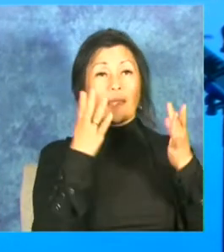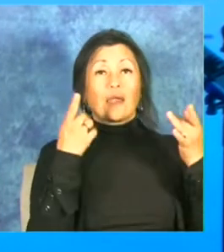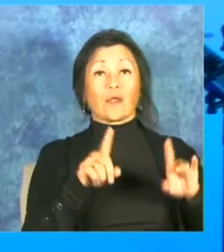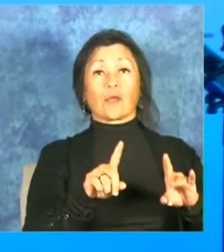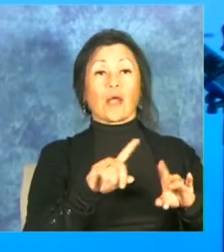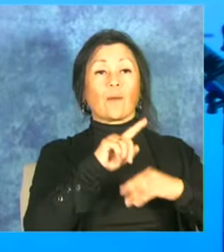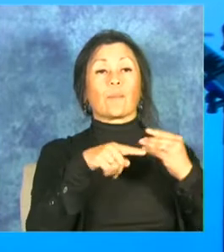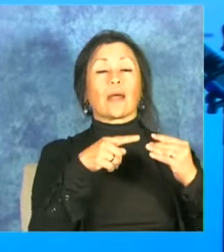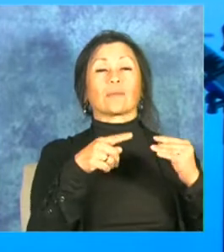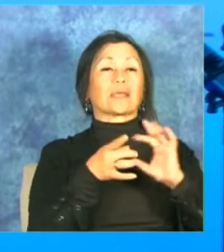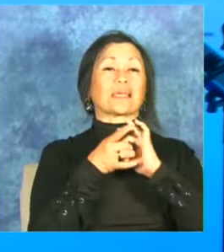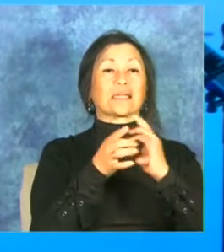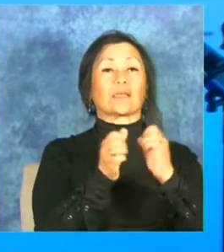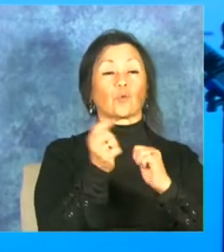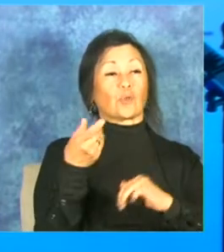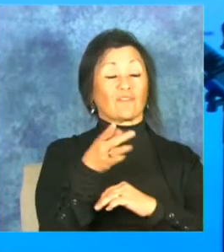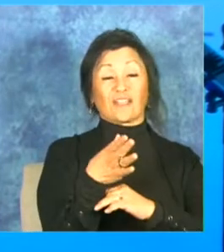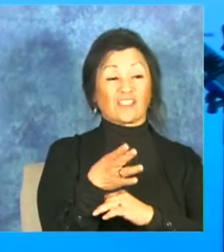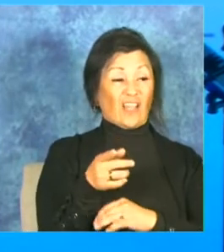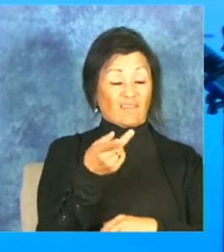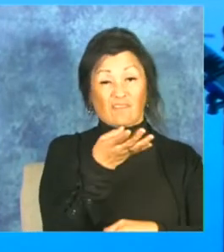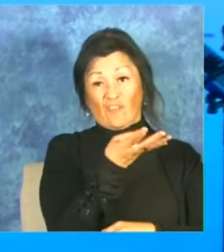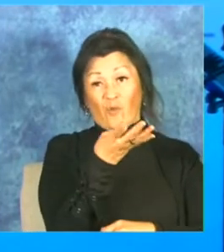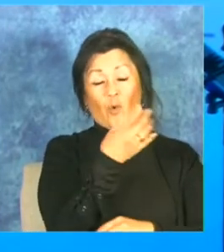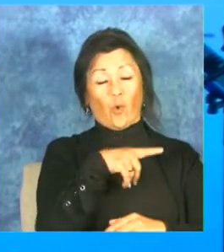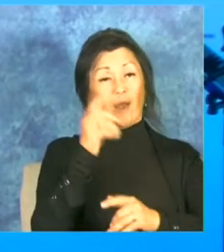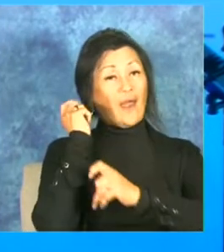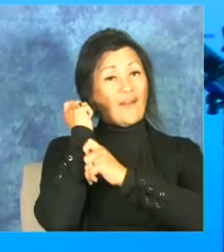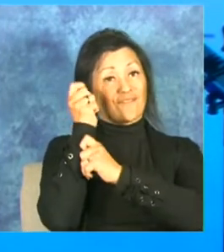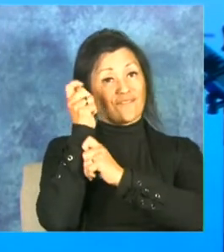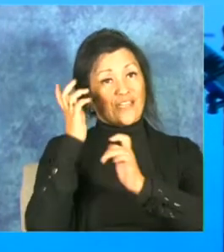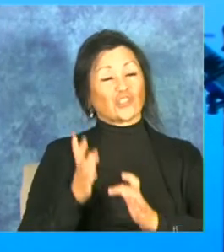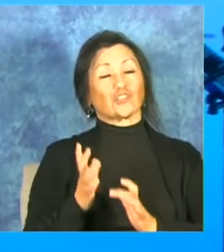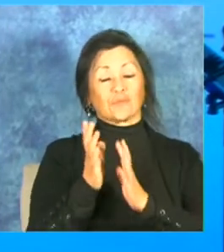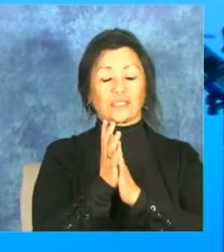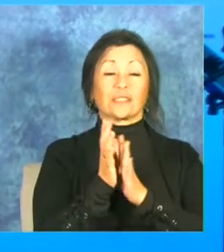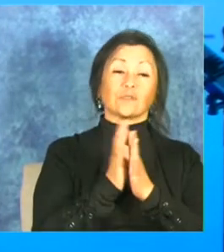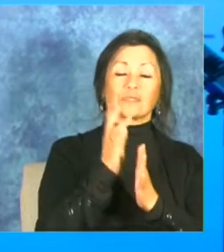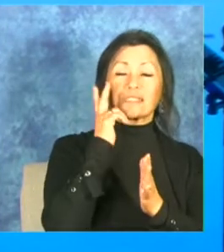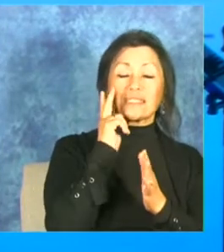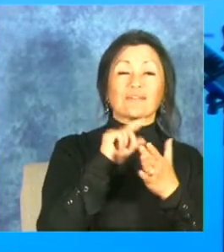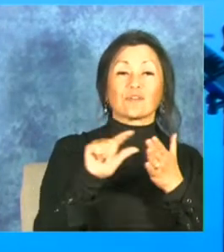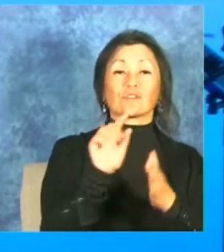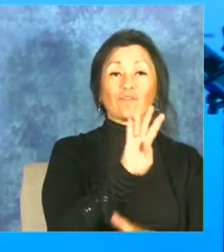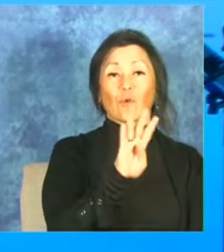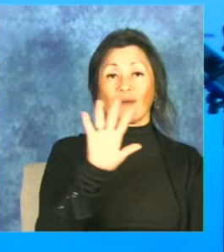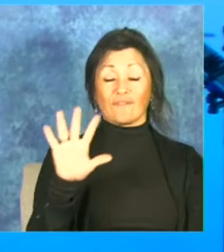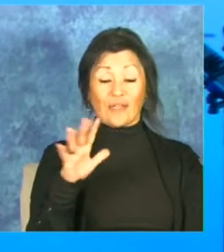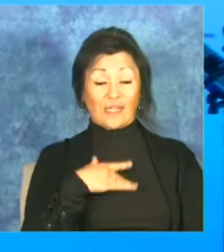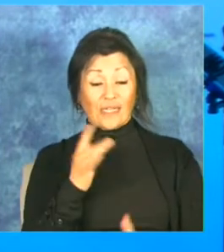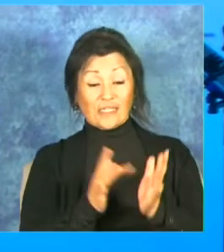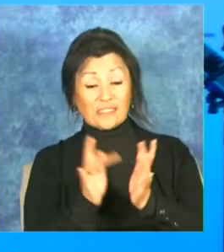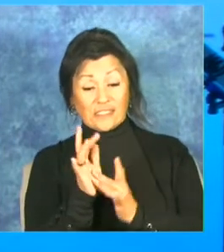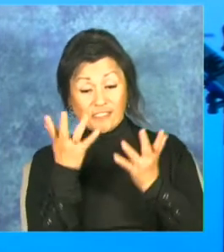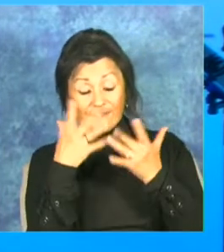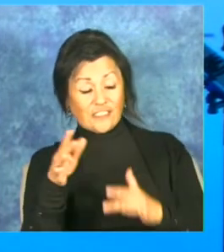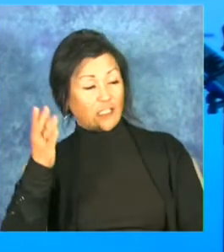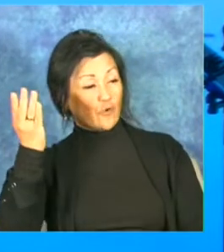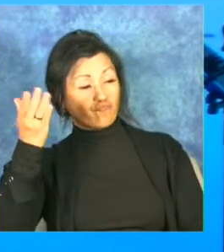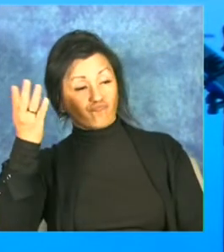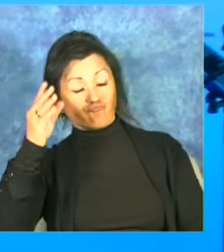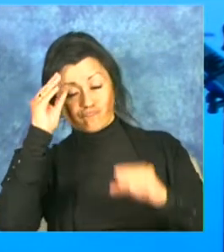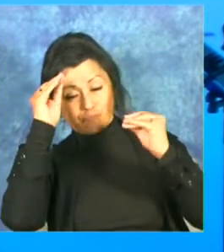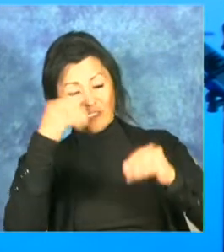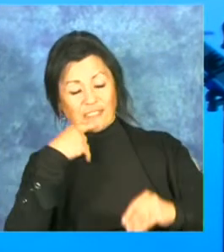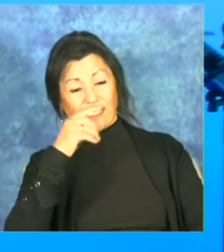of fish to a bunch of fishermen. And let's look at verse 4 and 5. When he had finished speaking, he said